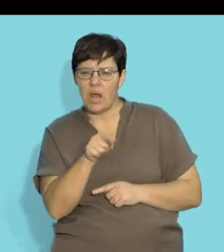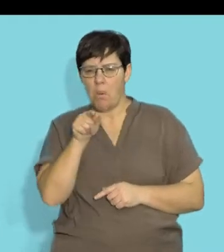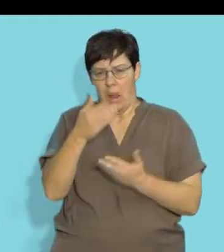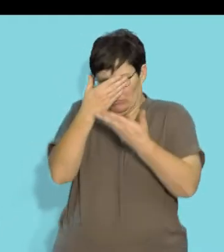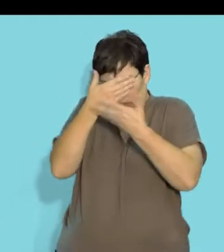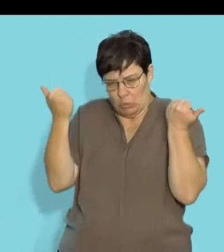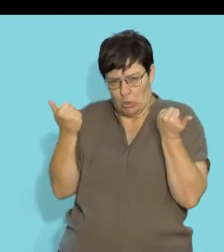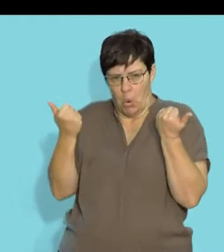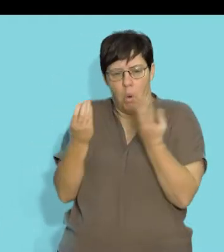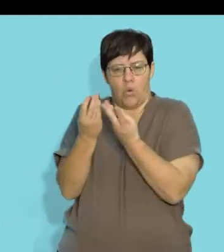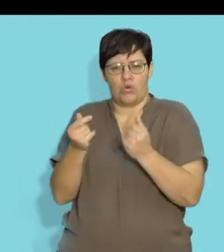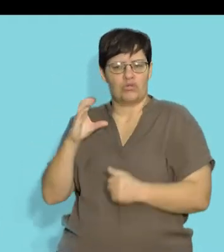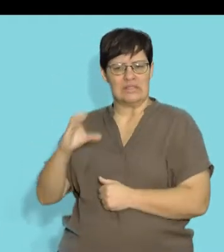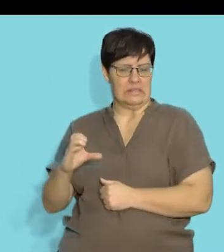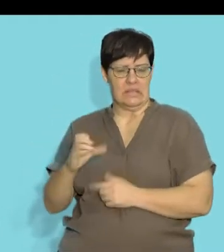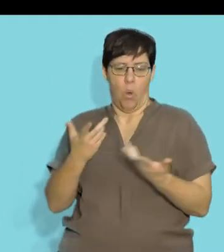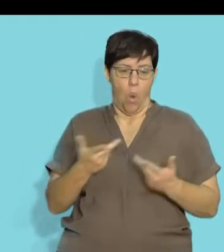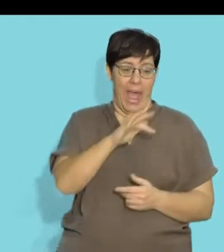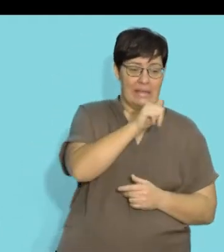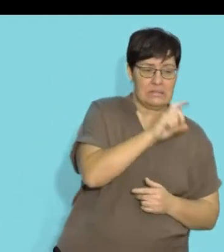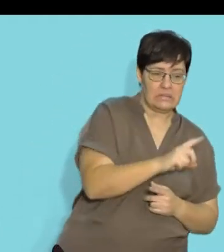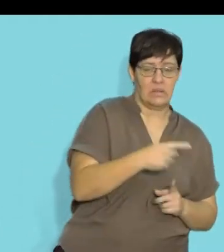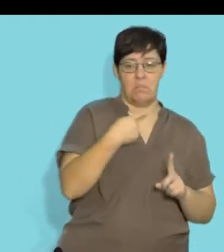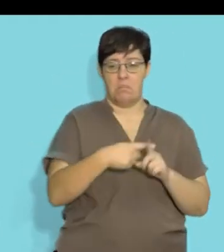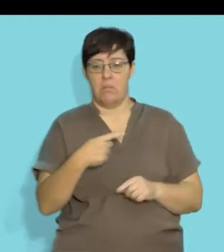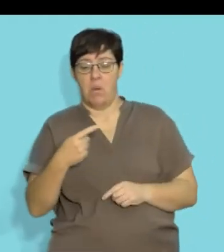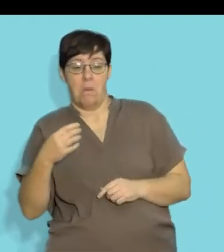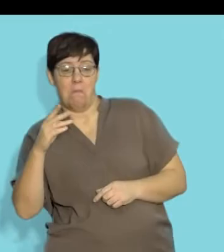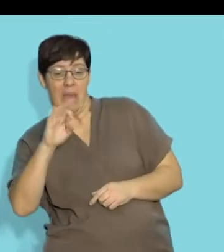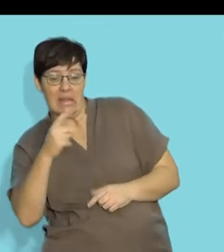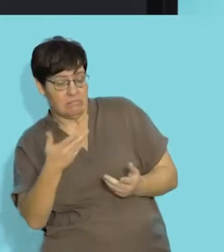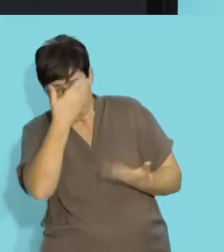the unknown concentration of an acid or a base.